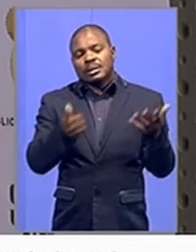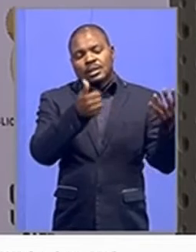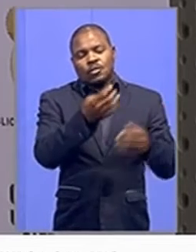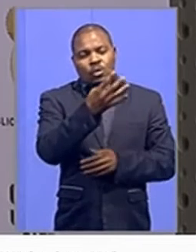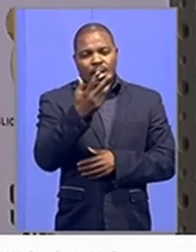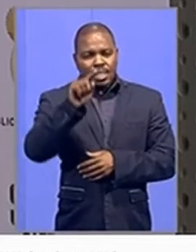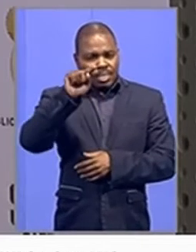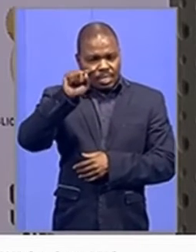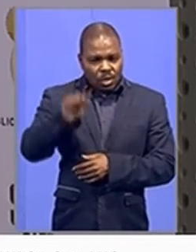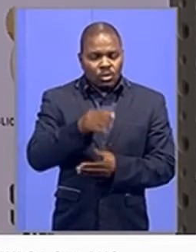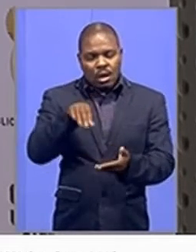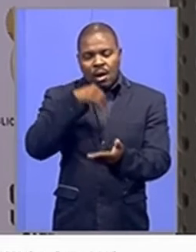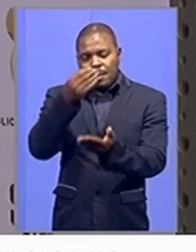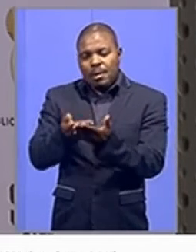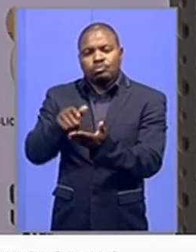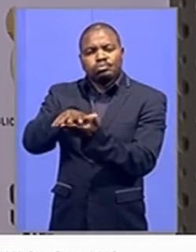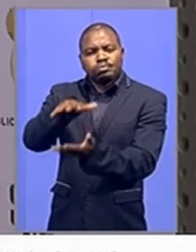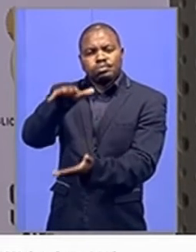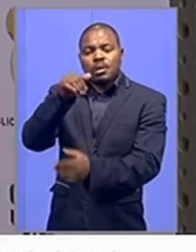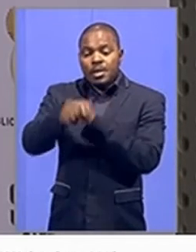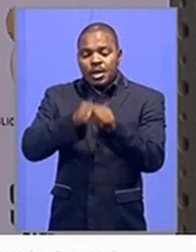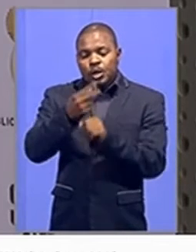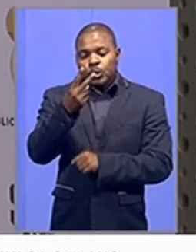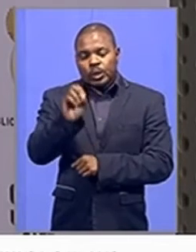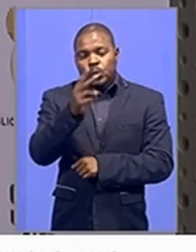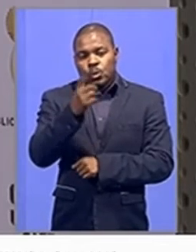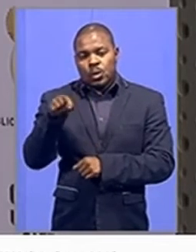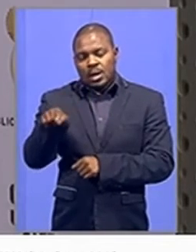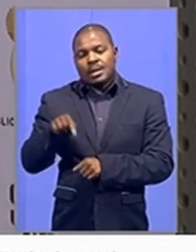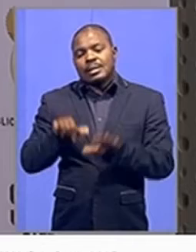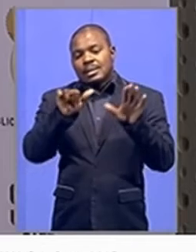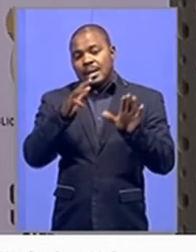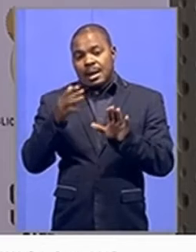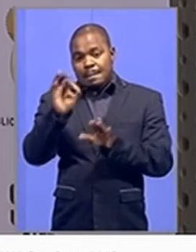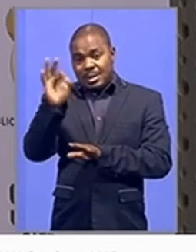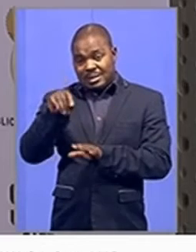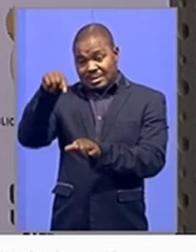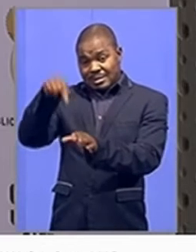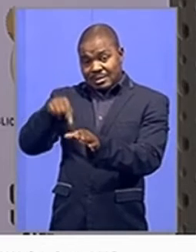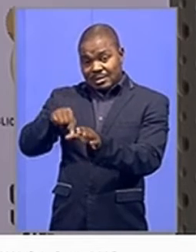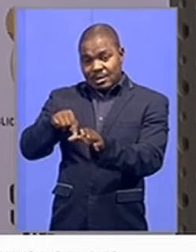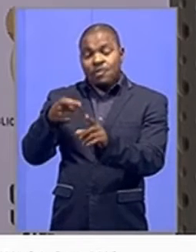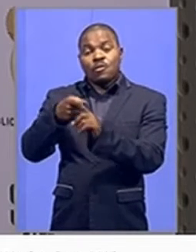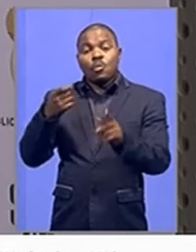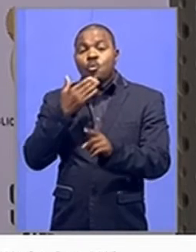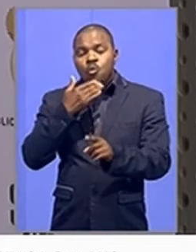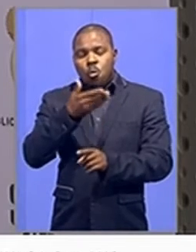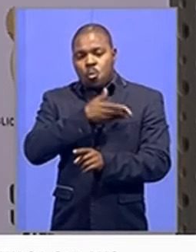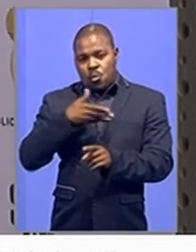648,000 applications for 2021, of which over 69% applications are from